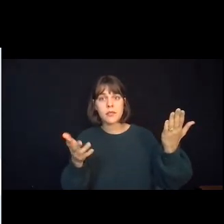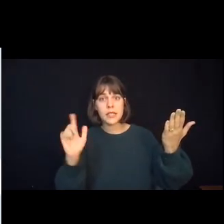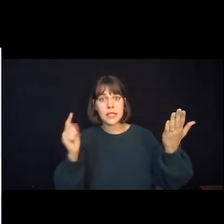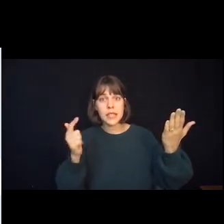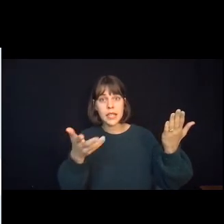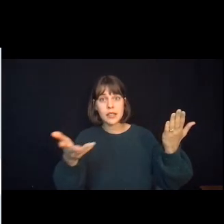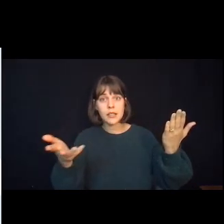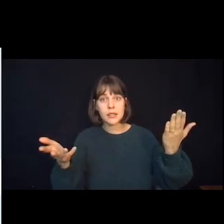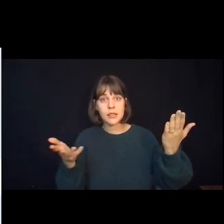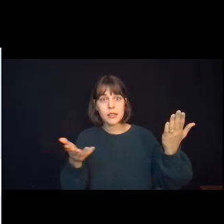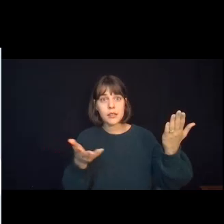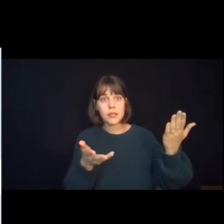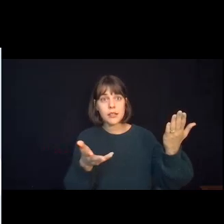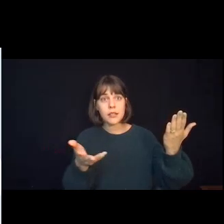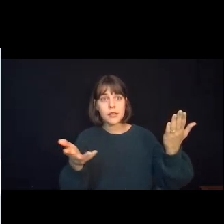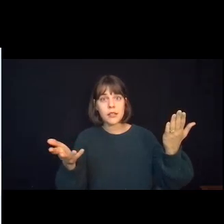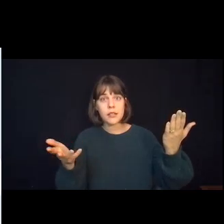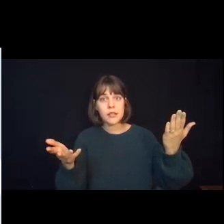Do I have a second?